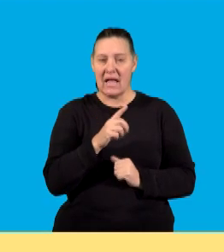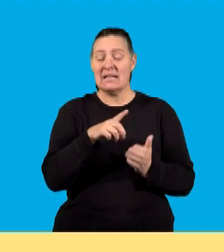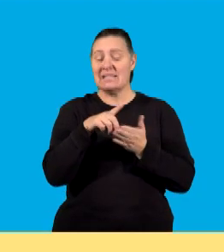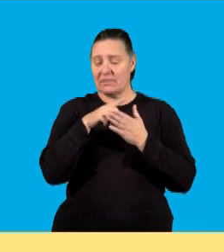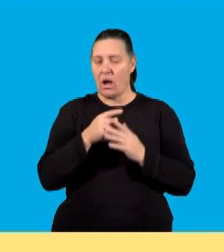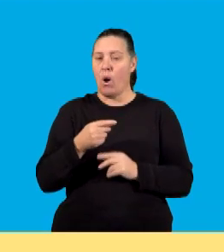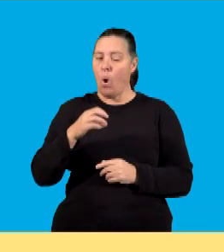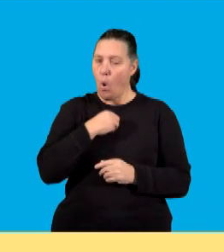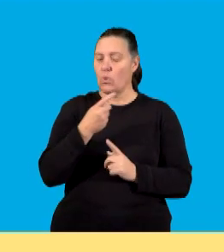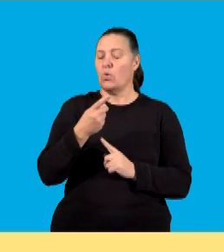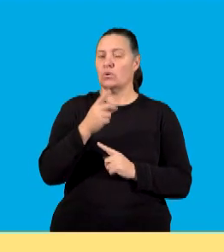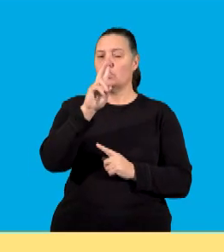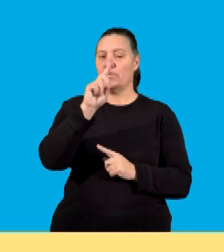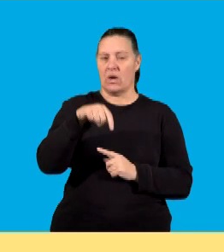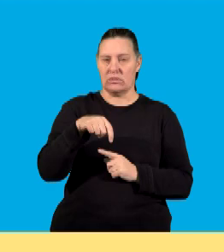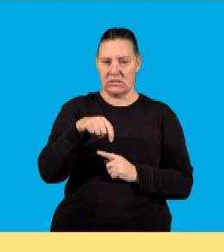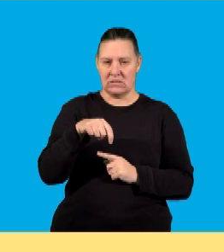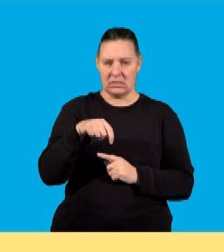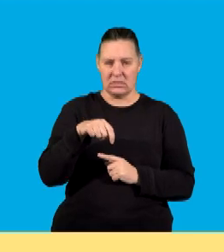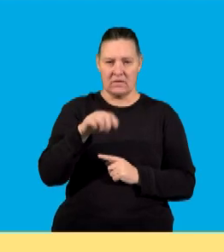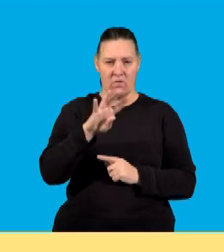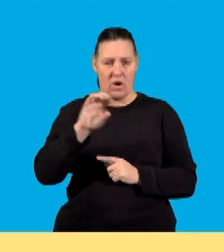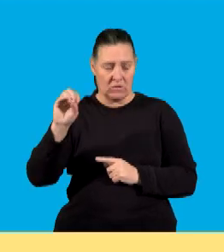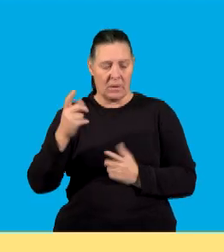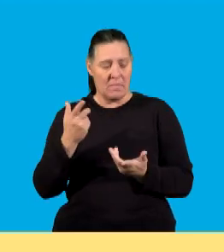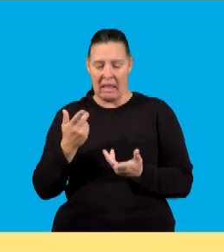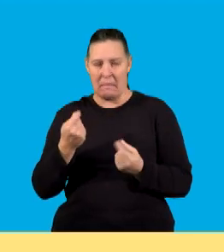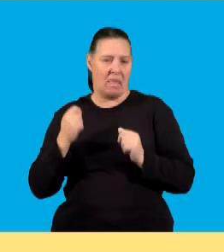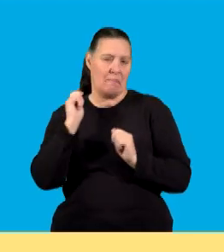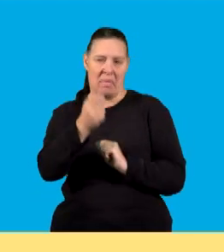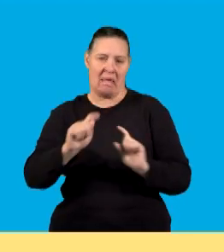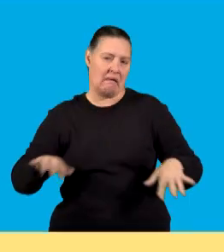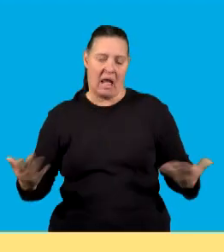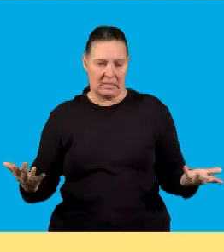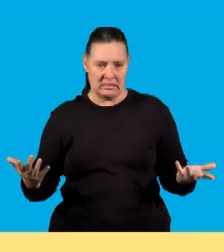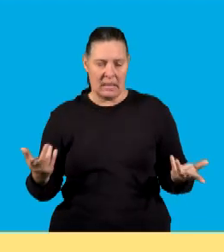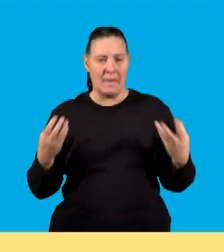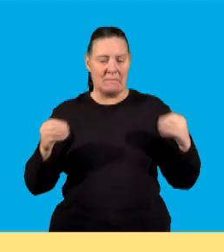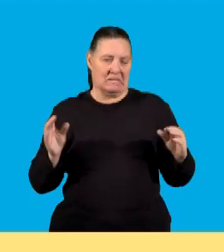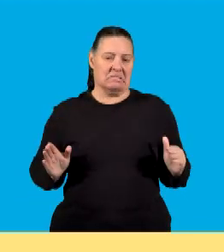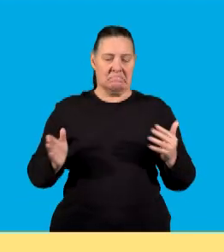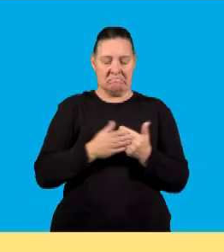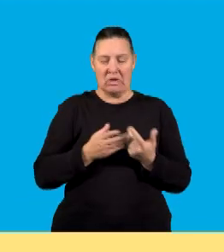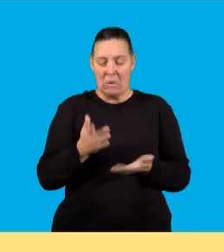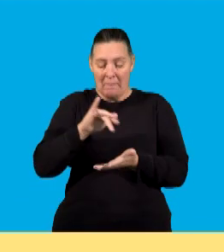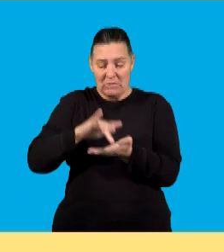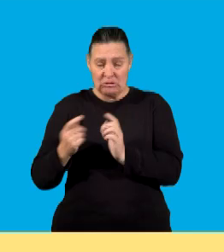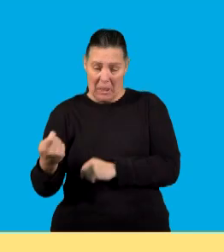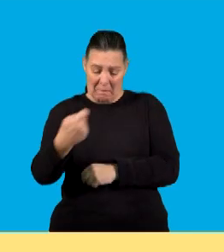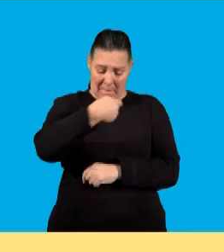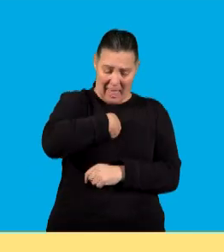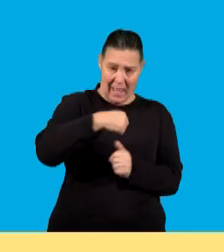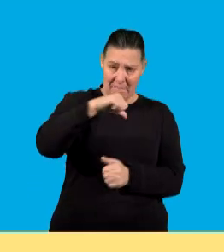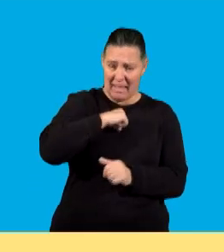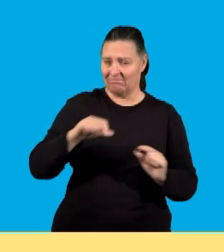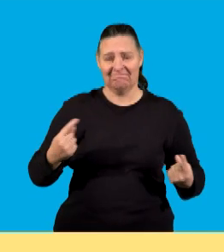debtor who owed 2,400 was declared insolvent. This simply means this debtor is no longer in a position